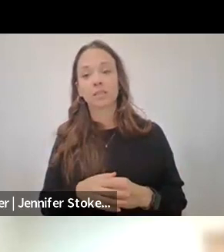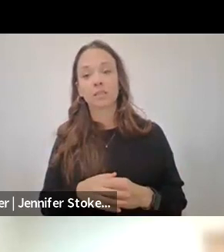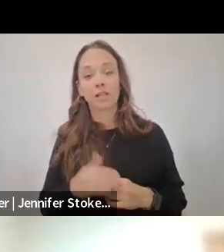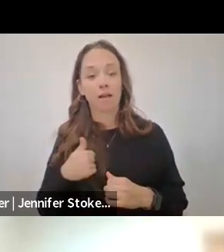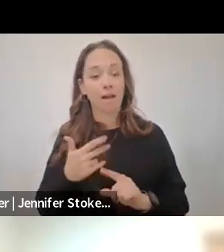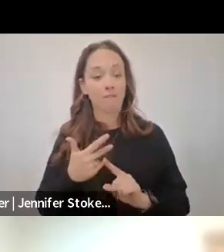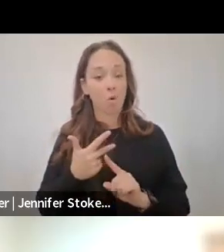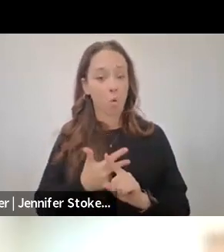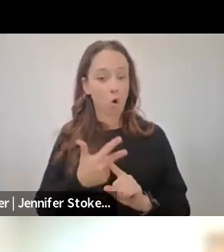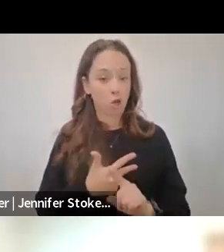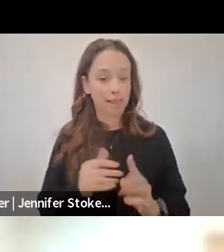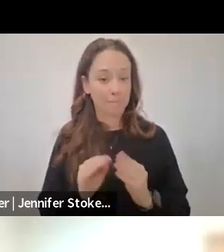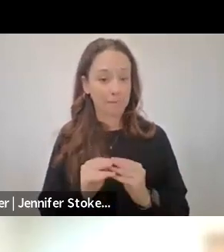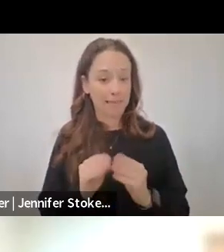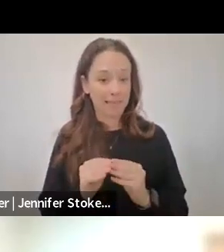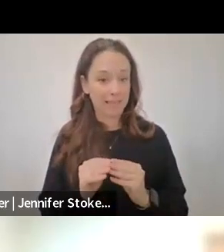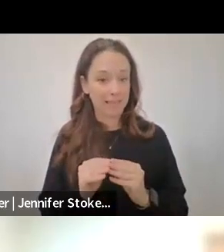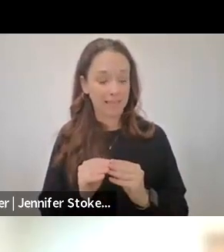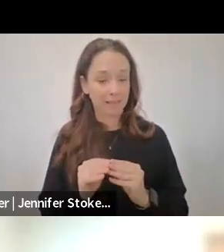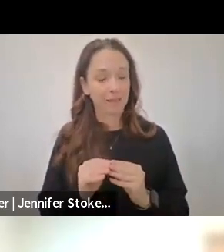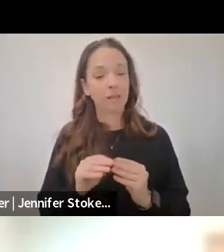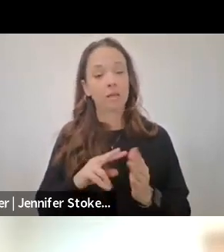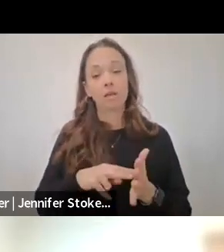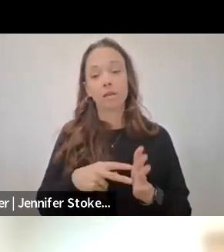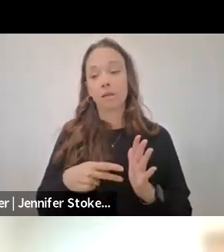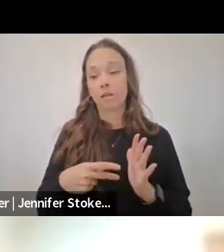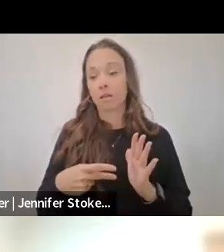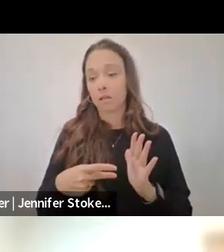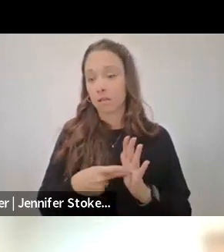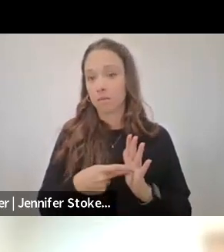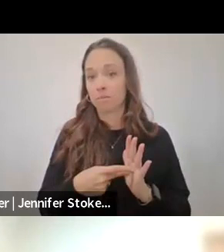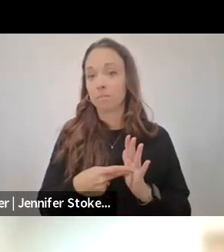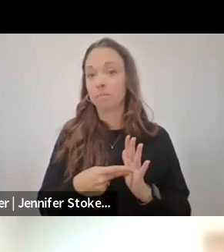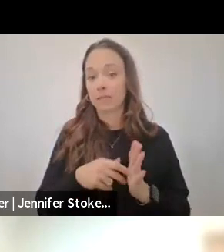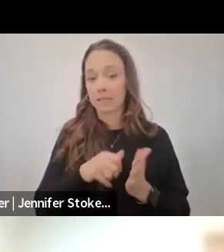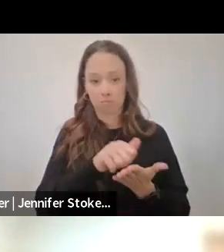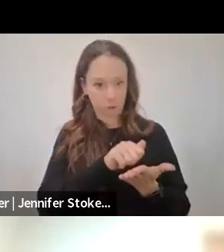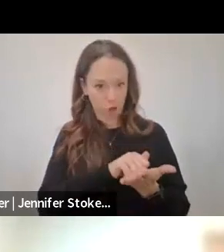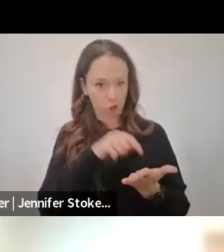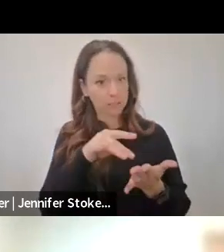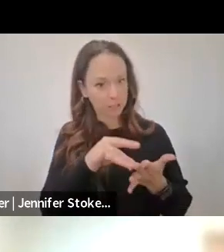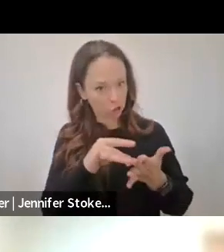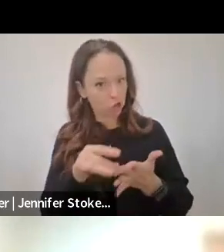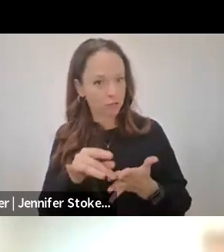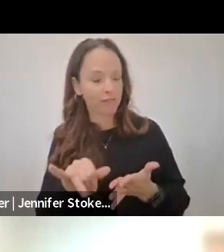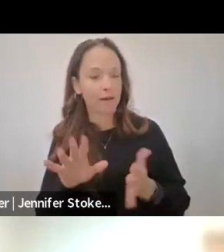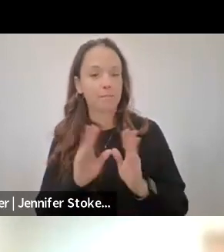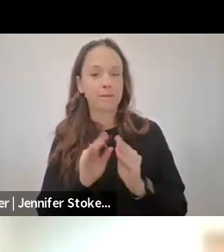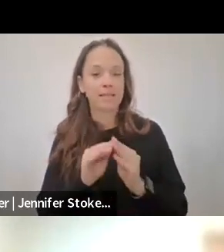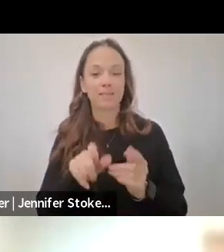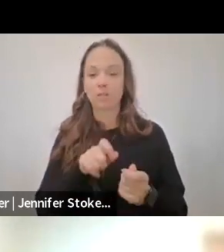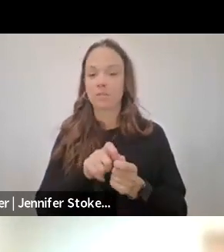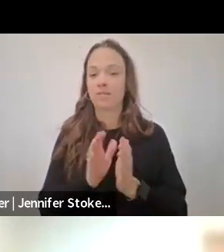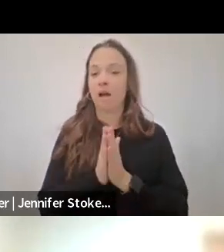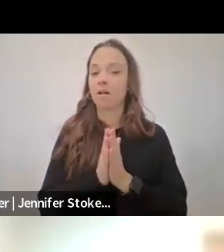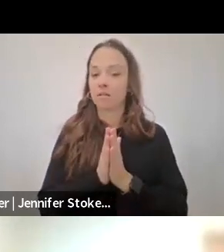quarterly meetings where we have an agenda. They're agenda driven, and we have specific asks. So for example, if